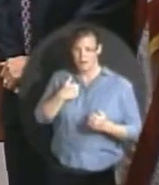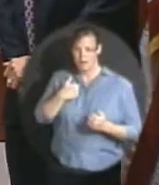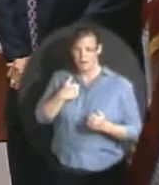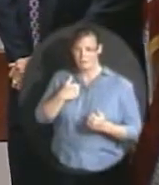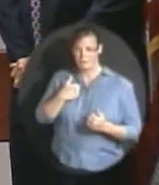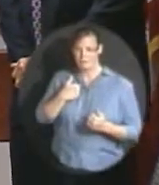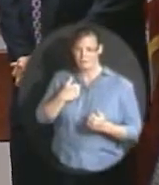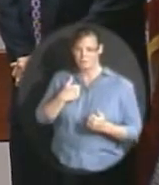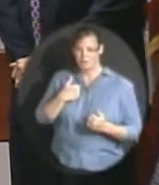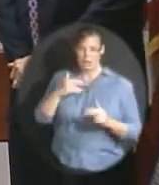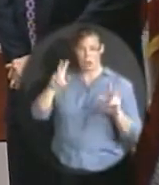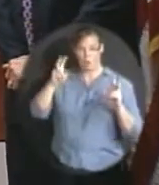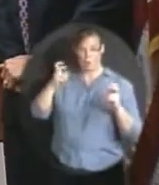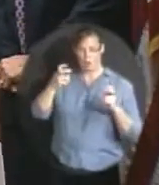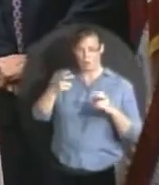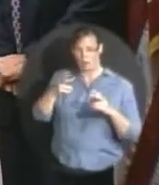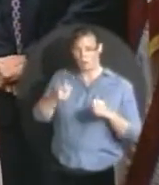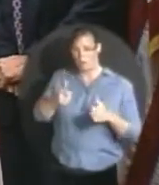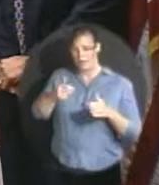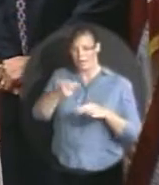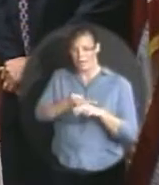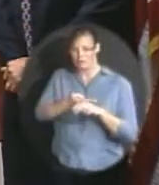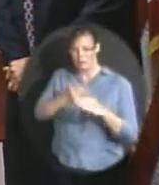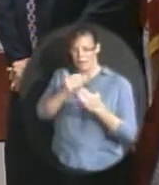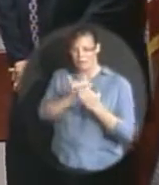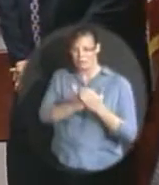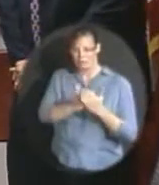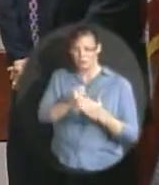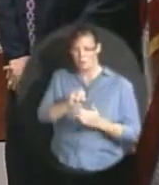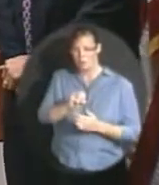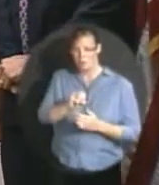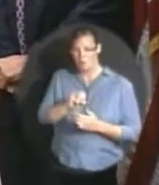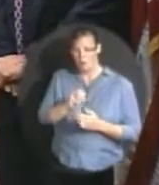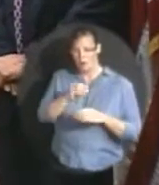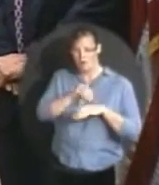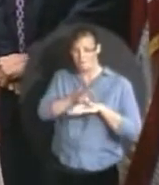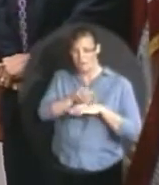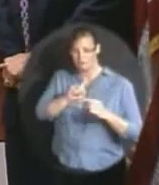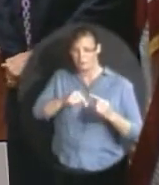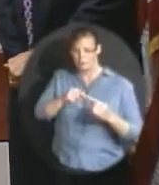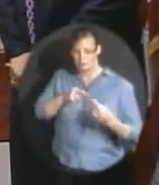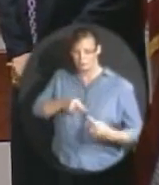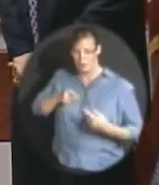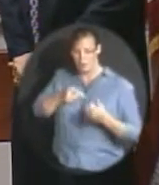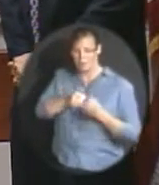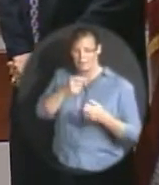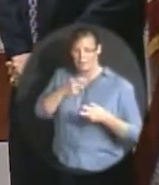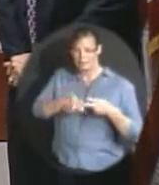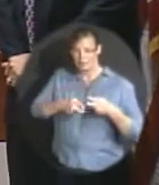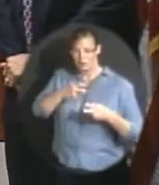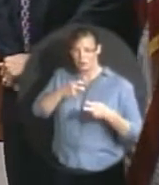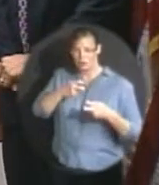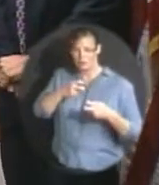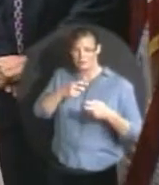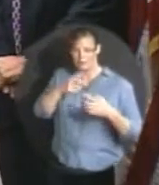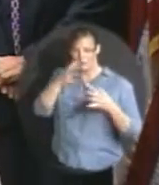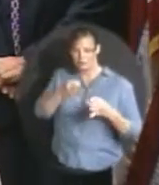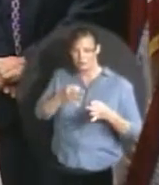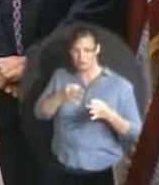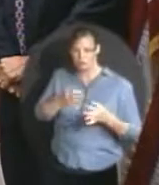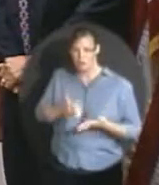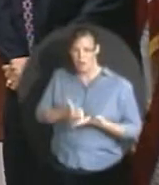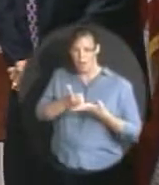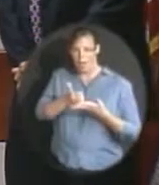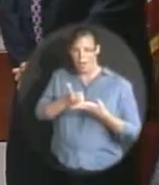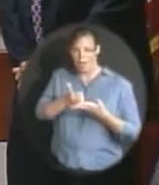handy quote or a quick history lesson or a wise bit of advice when we're struggling with a difficult decision to help provoke